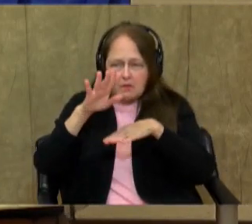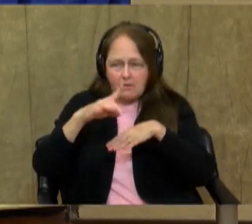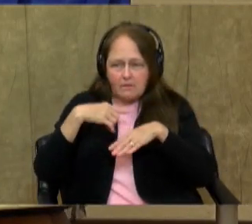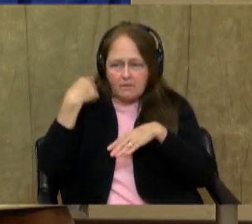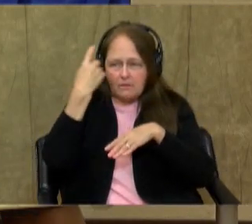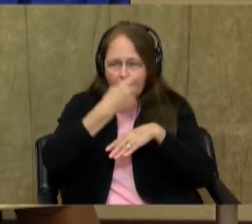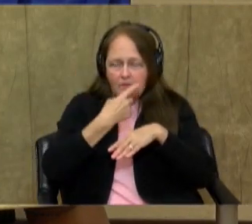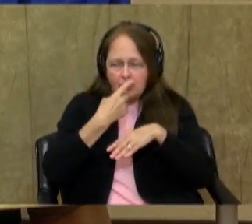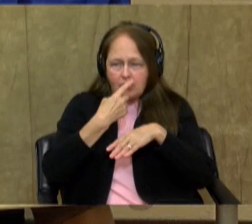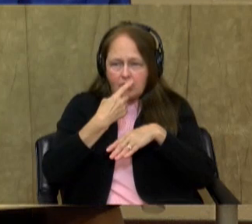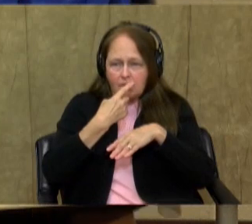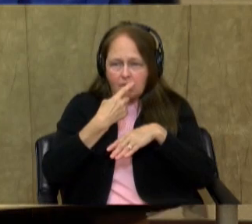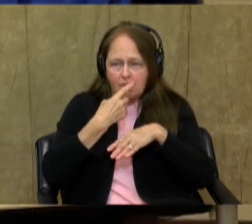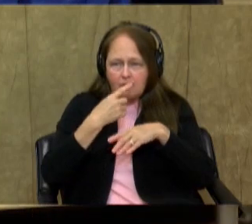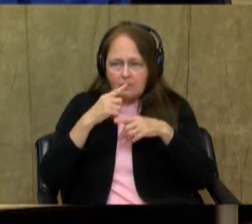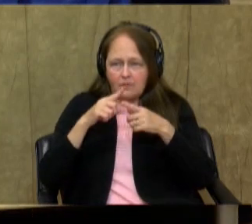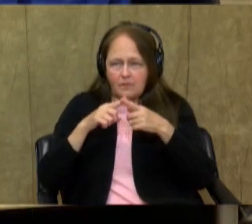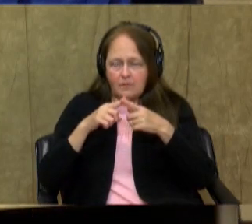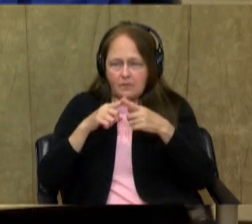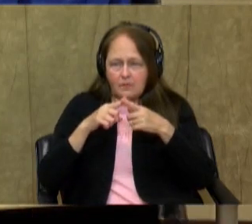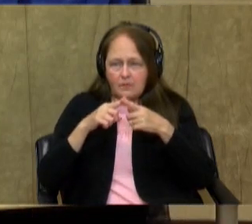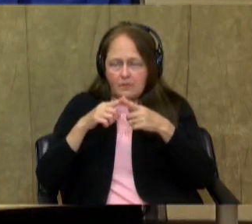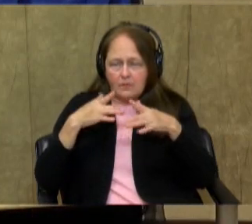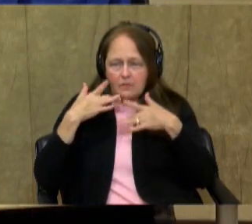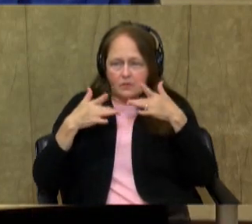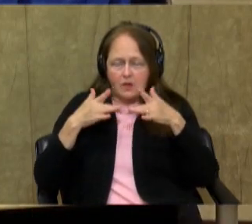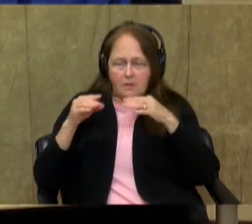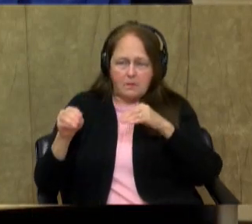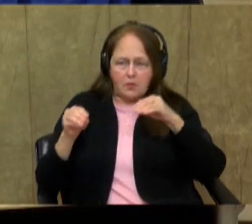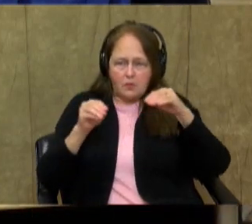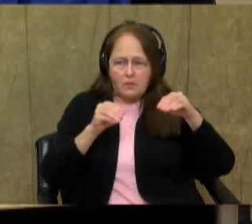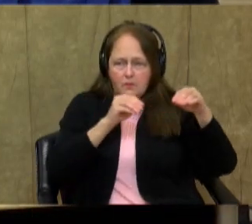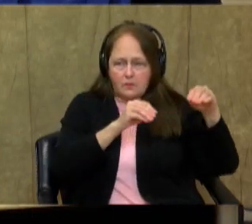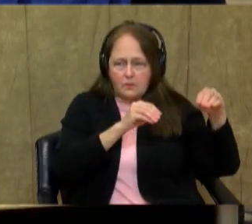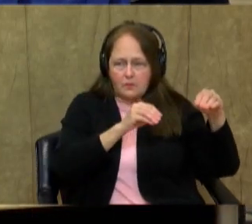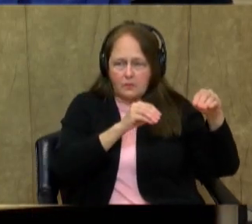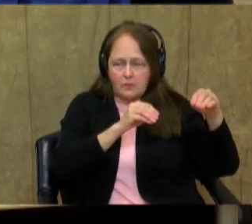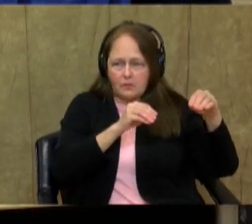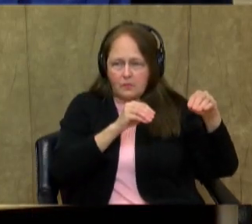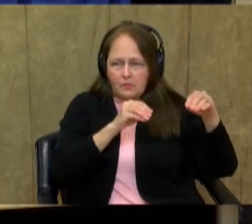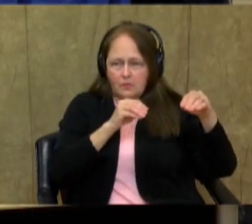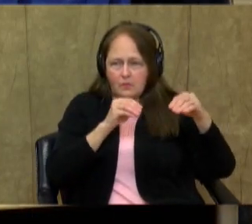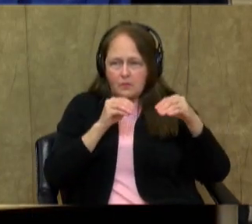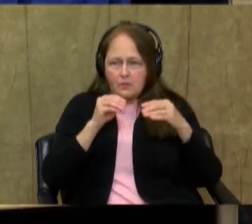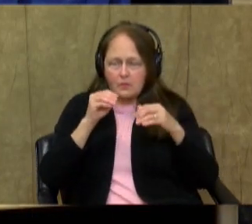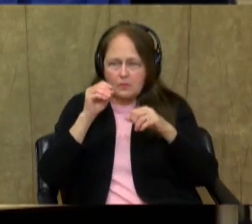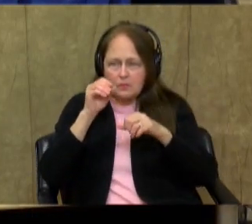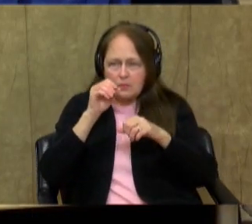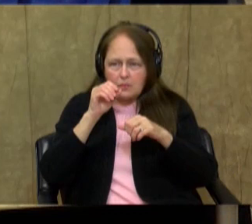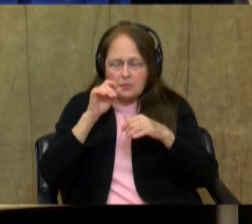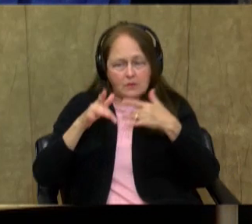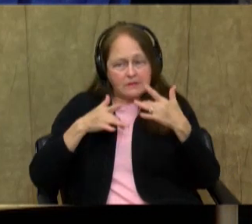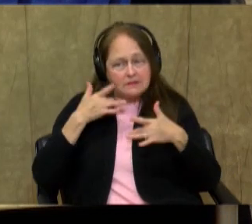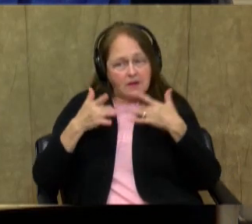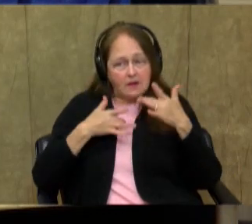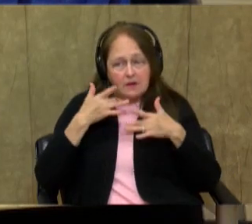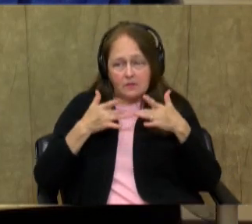face. Most people are very excited about moving, especially moving into a new home. It's exciting,